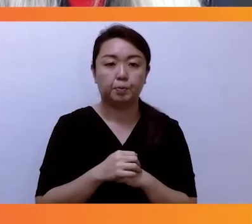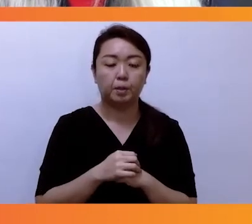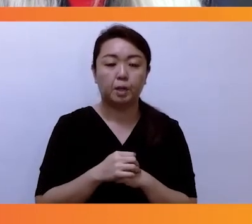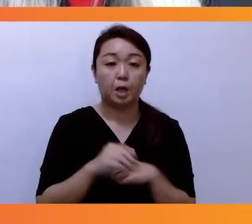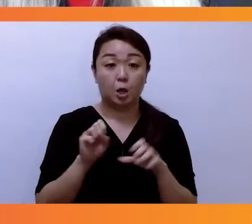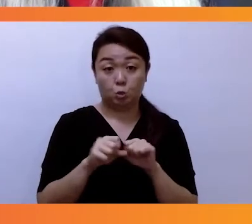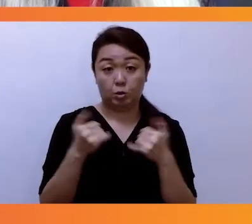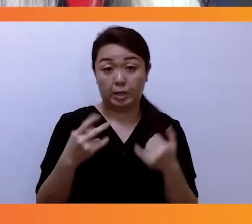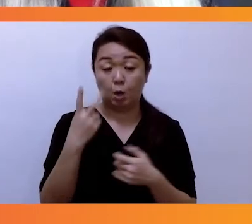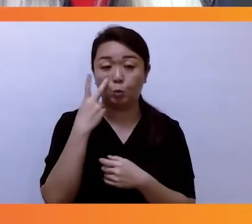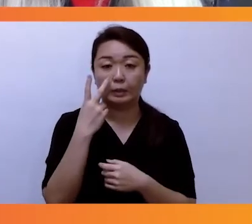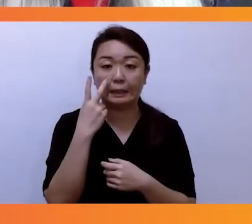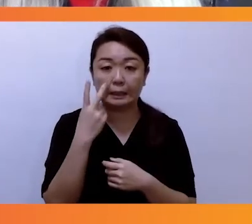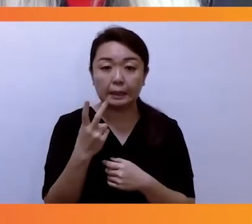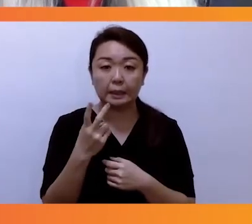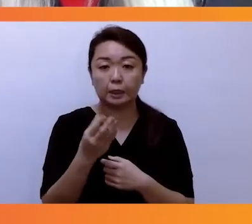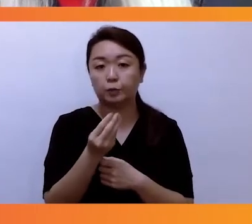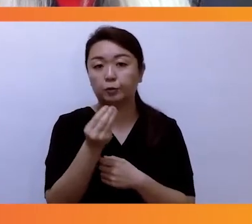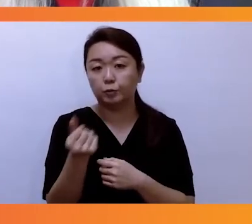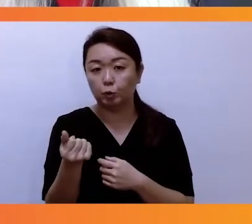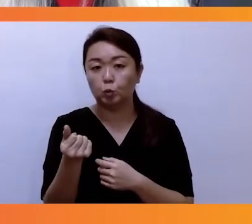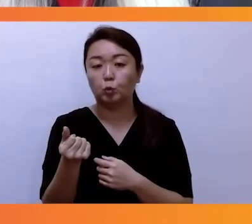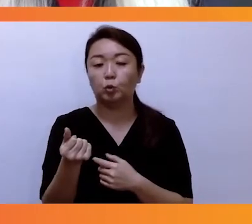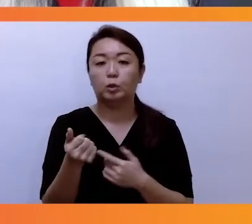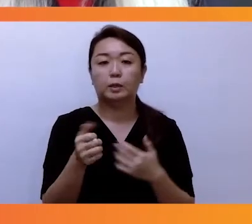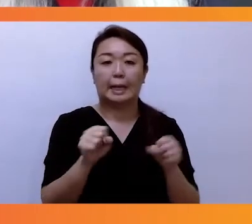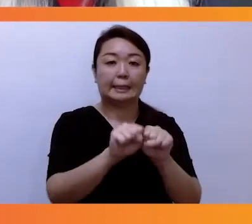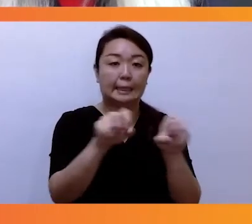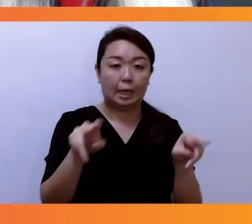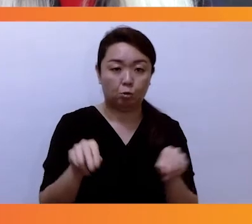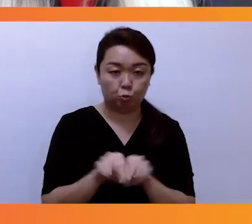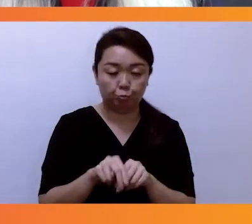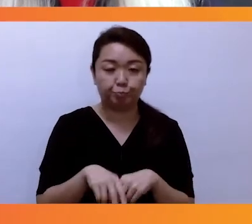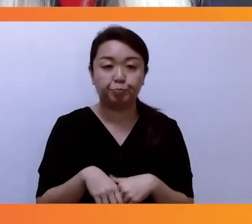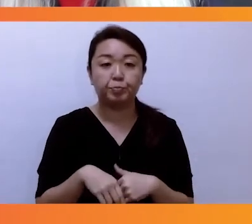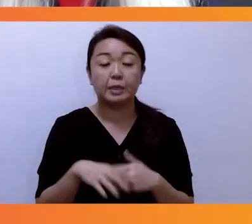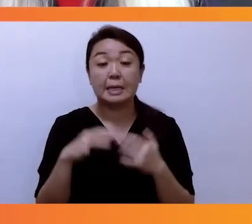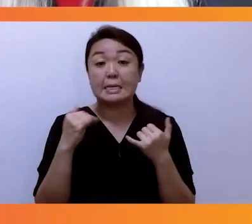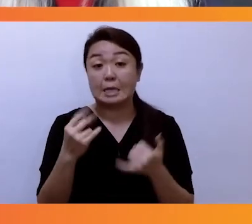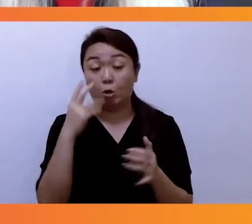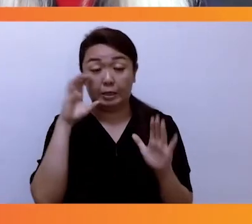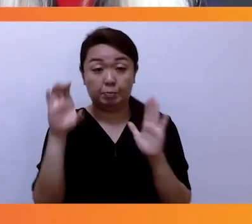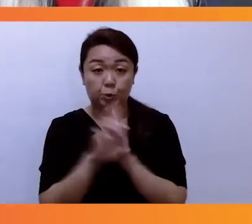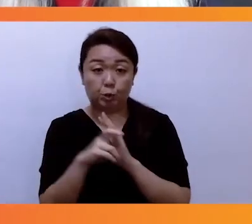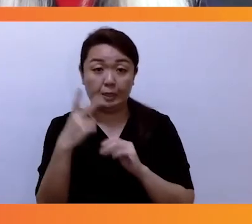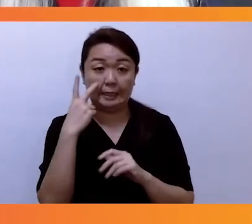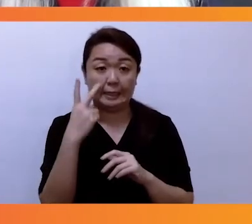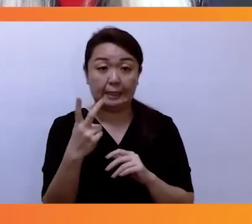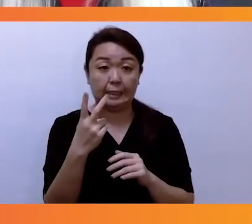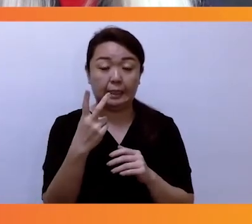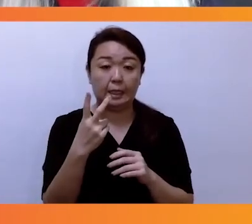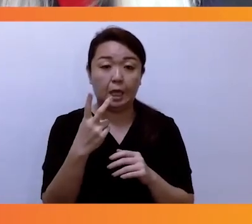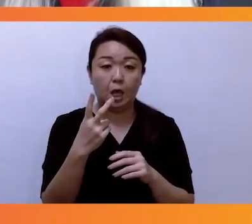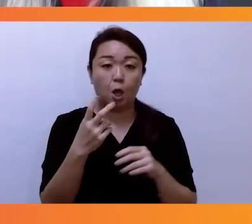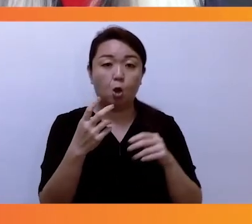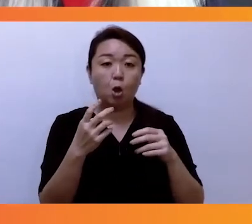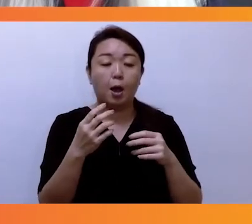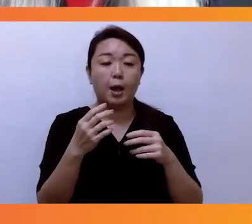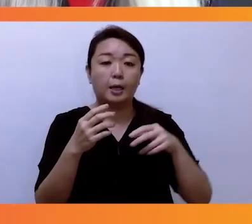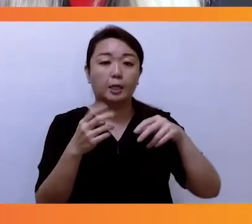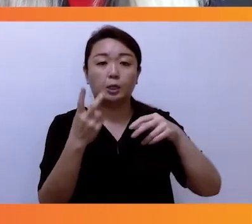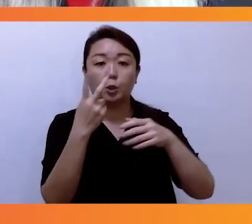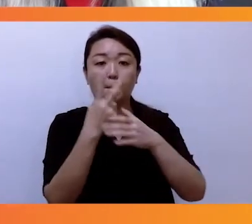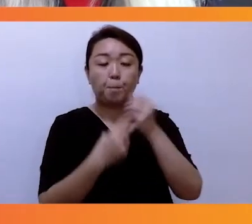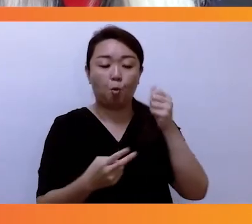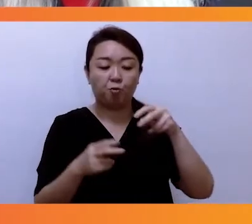disabilities. So let's look at a couple scenarios. In these pictures, we're looking at a bilateral leg amputee.